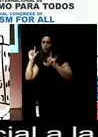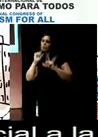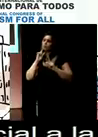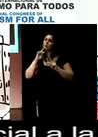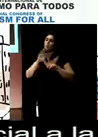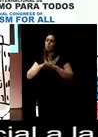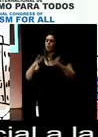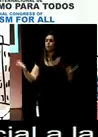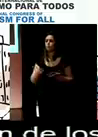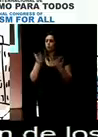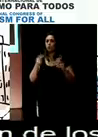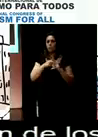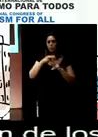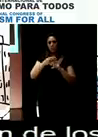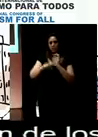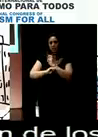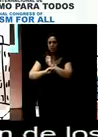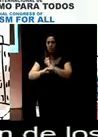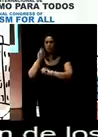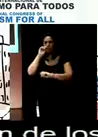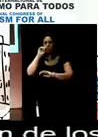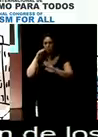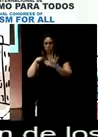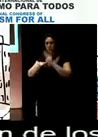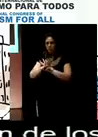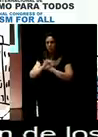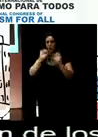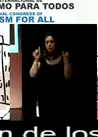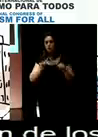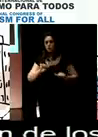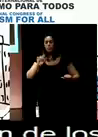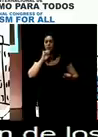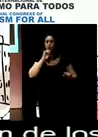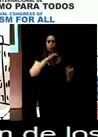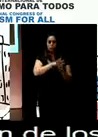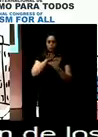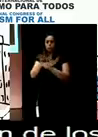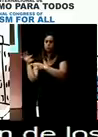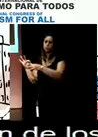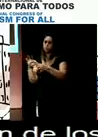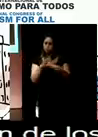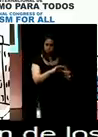the different stakeholders to boost policies, strategies in accessible tourism